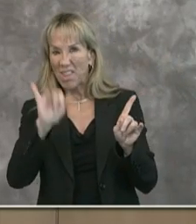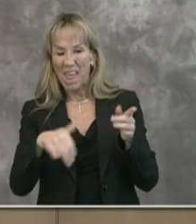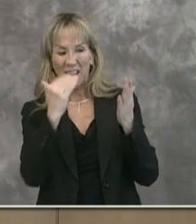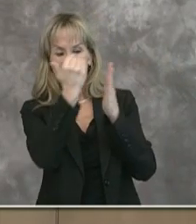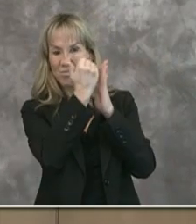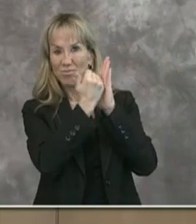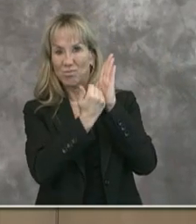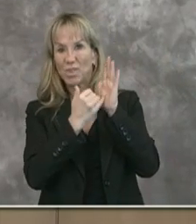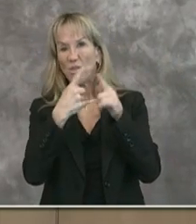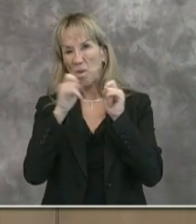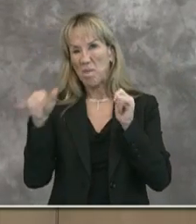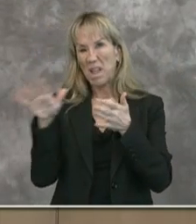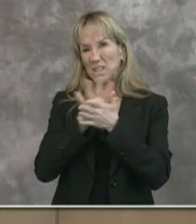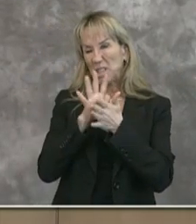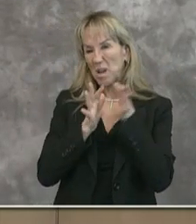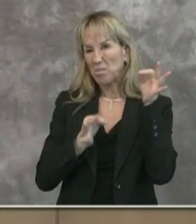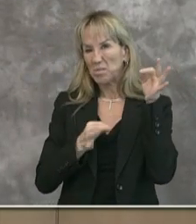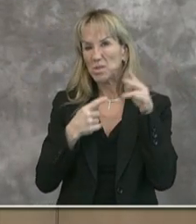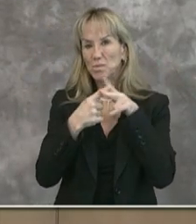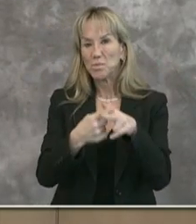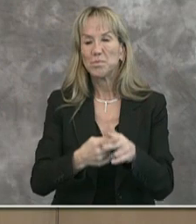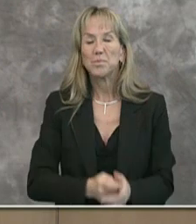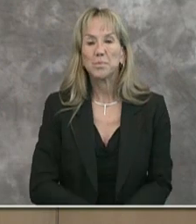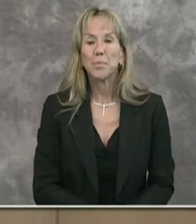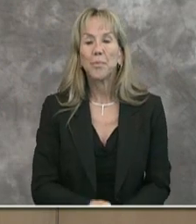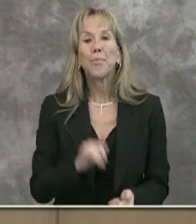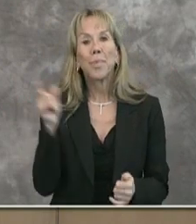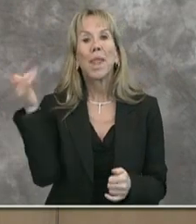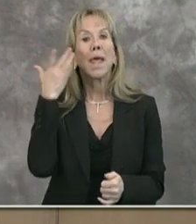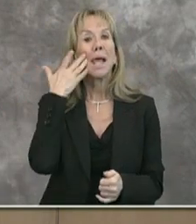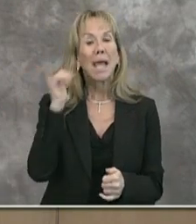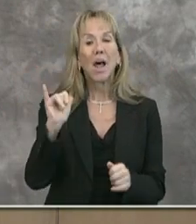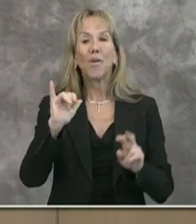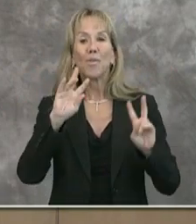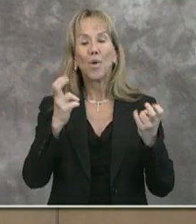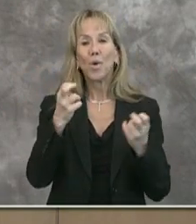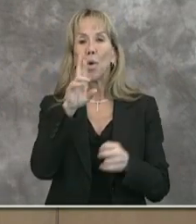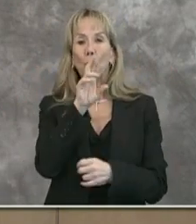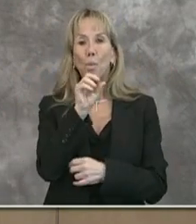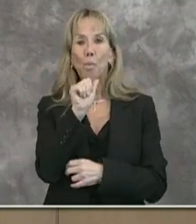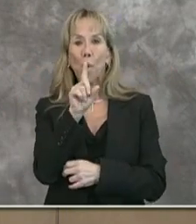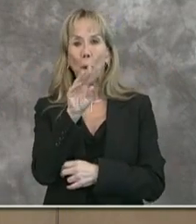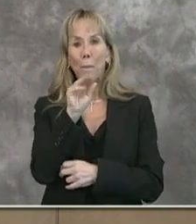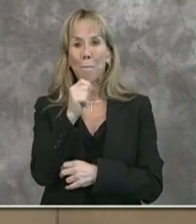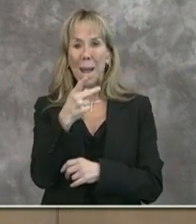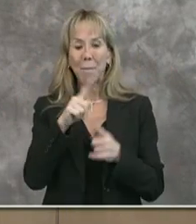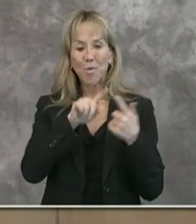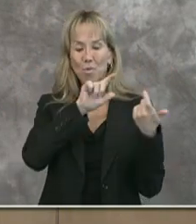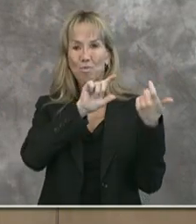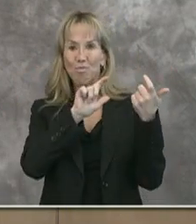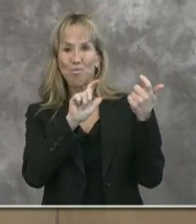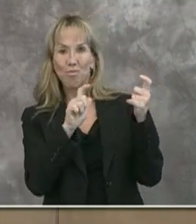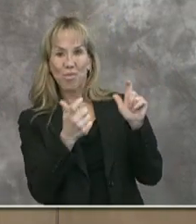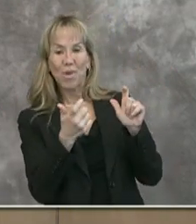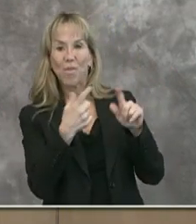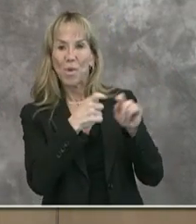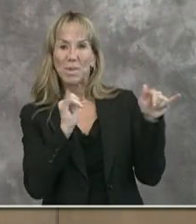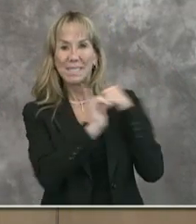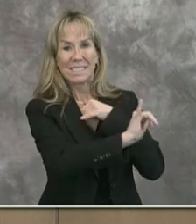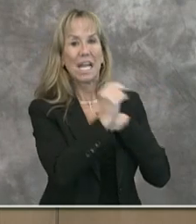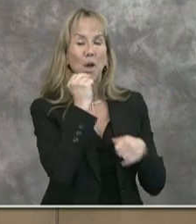that's this document here. And that is California's roadmap to modify the stay-at-home order.